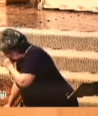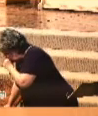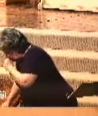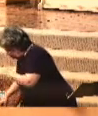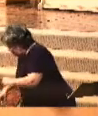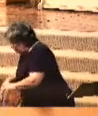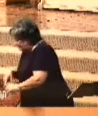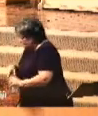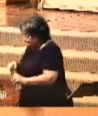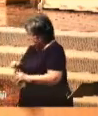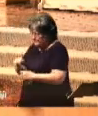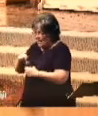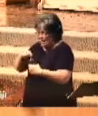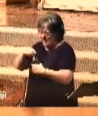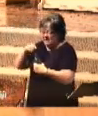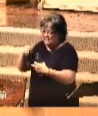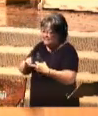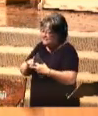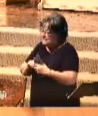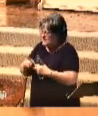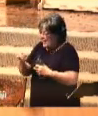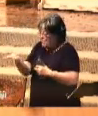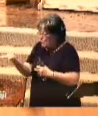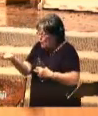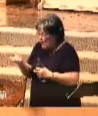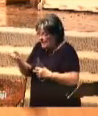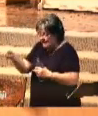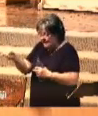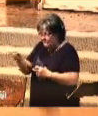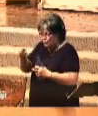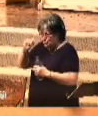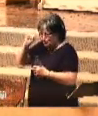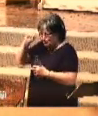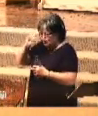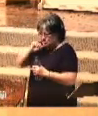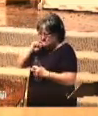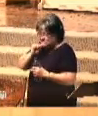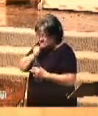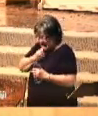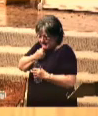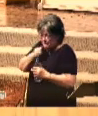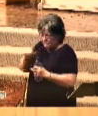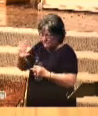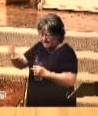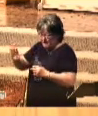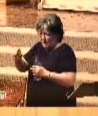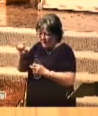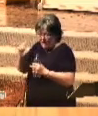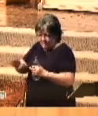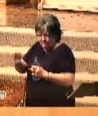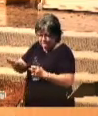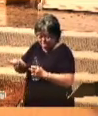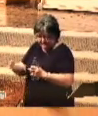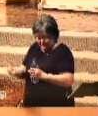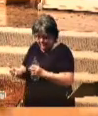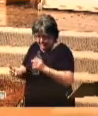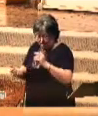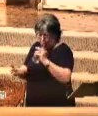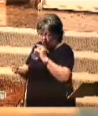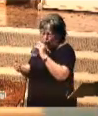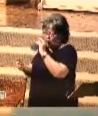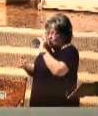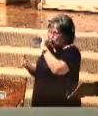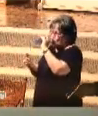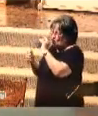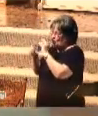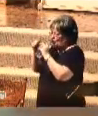an agonizing death. They wanted to make an example of him. So according to church tradition, we don't have this in Scripture, but they took him in and put